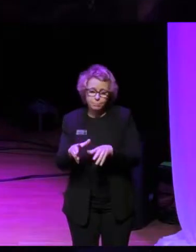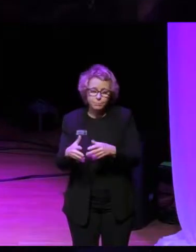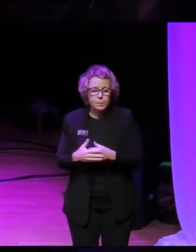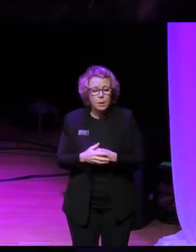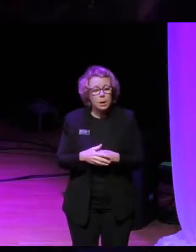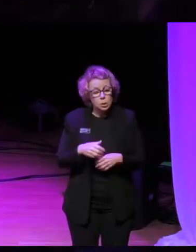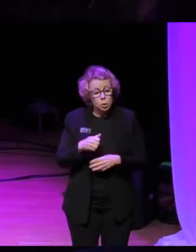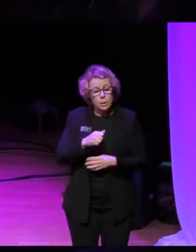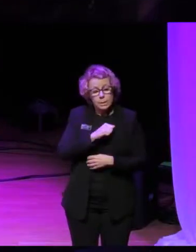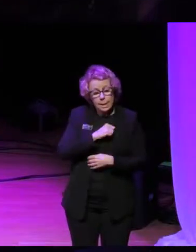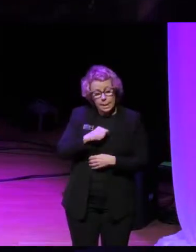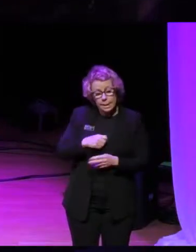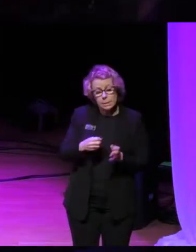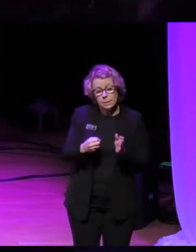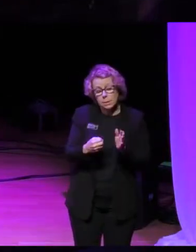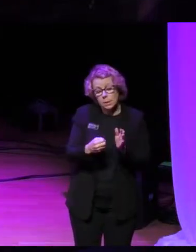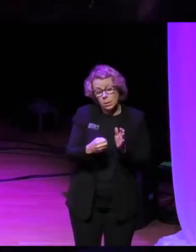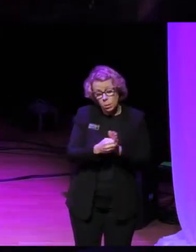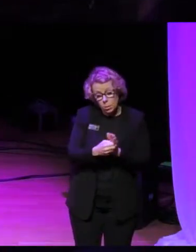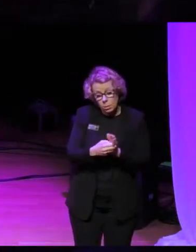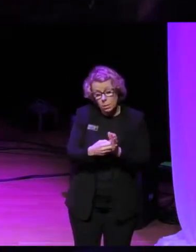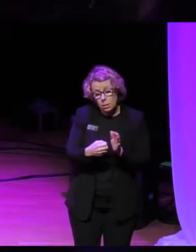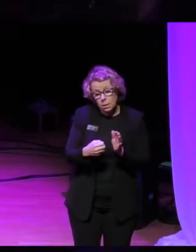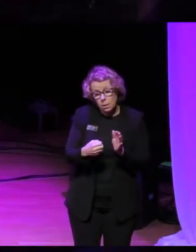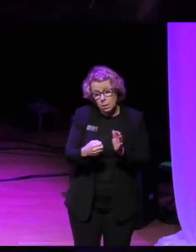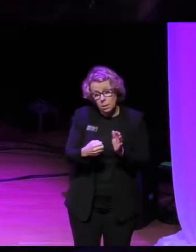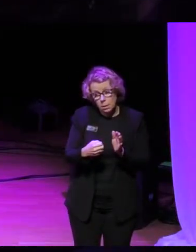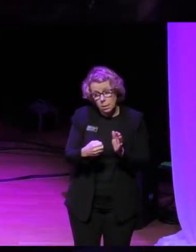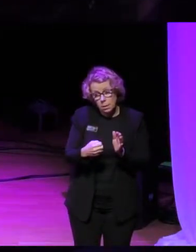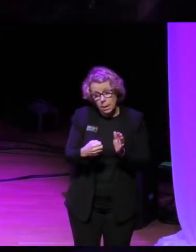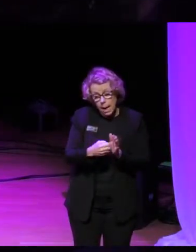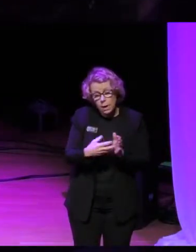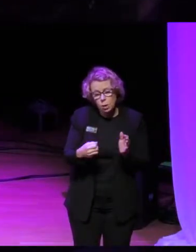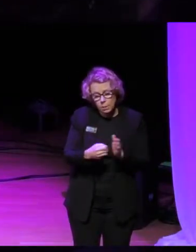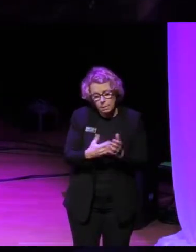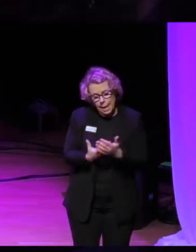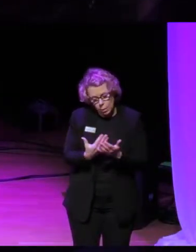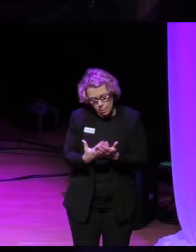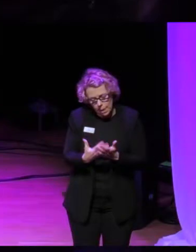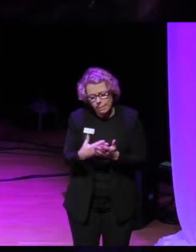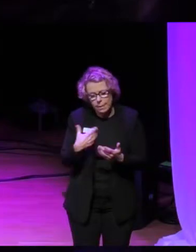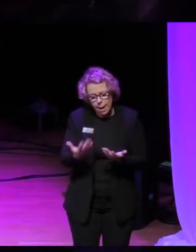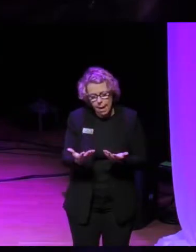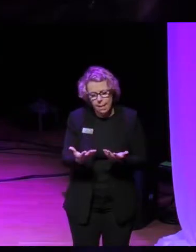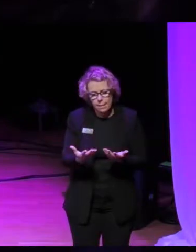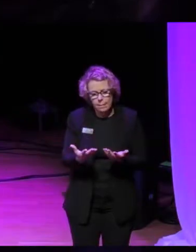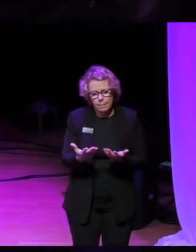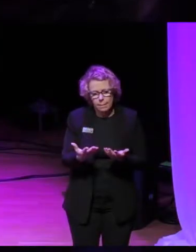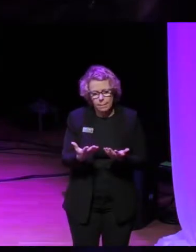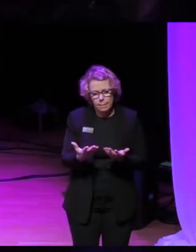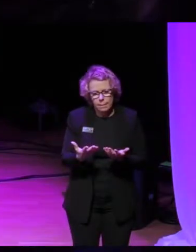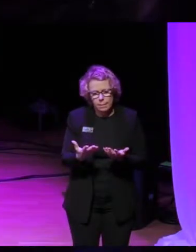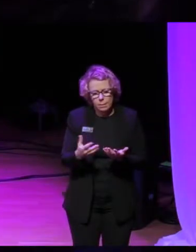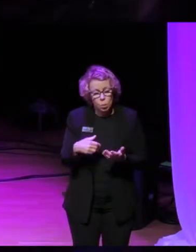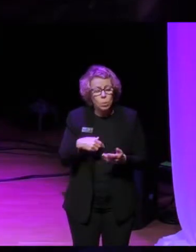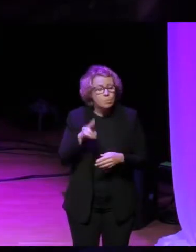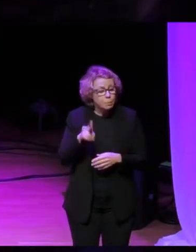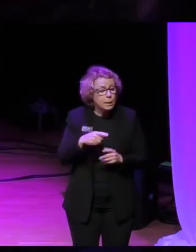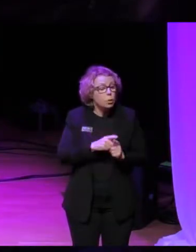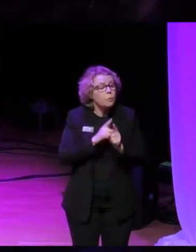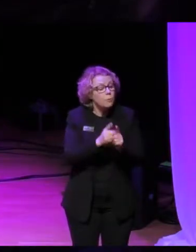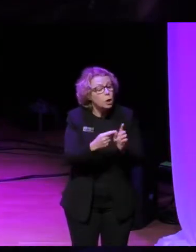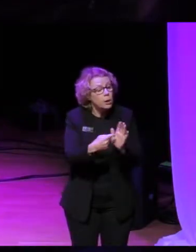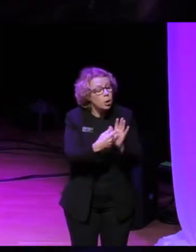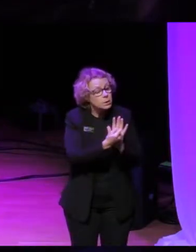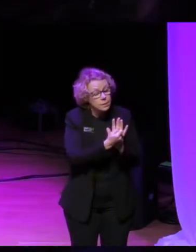government's argument was just that it's in any way being required to, in effect, follow the law by allowing Jane Doe